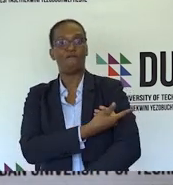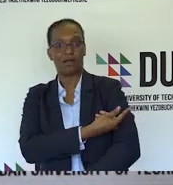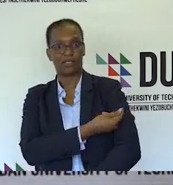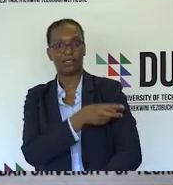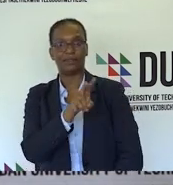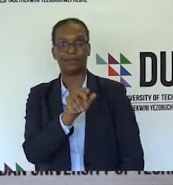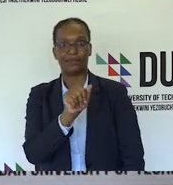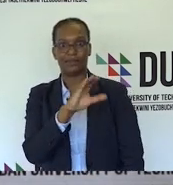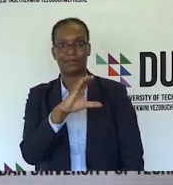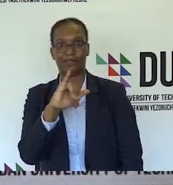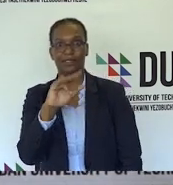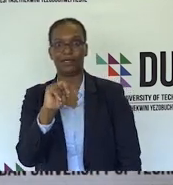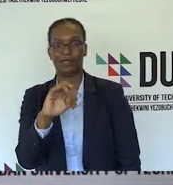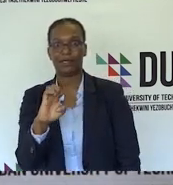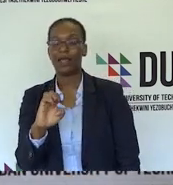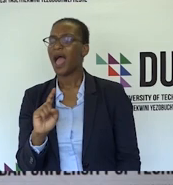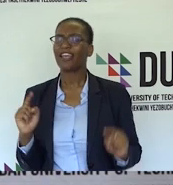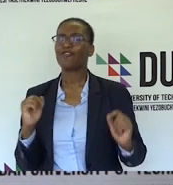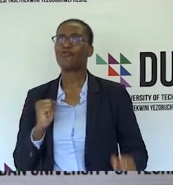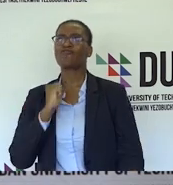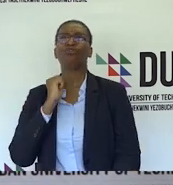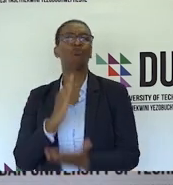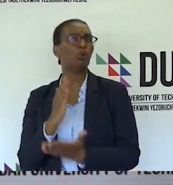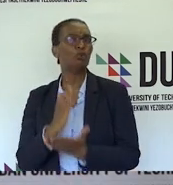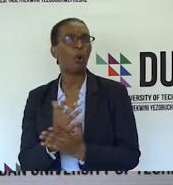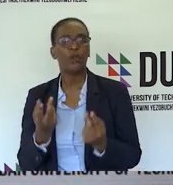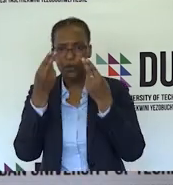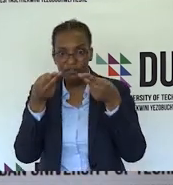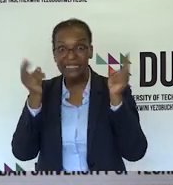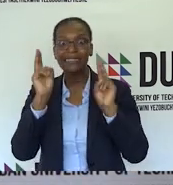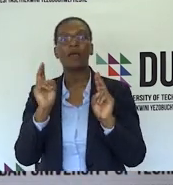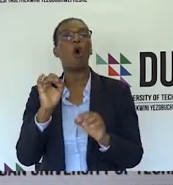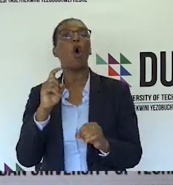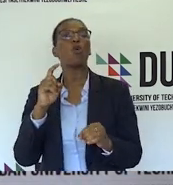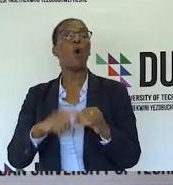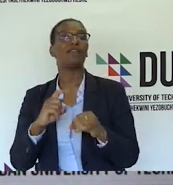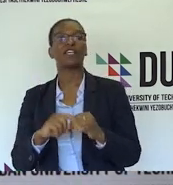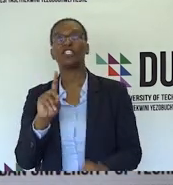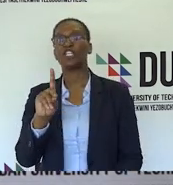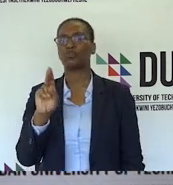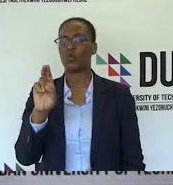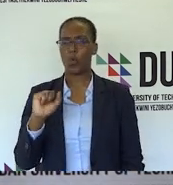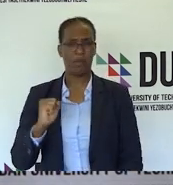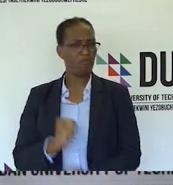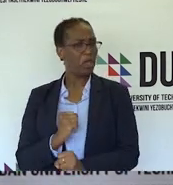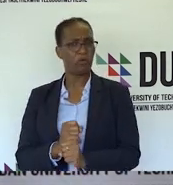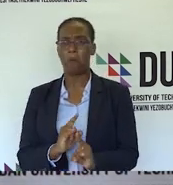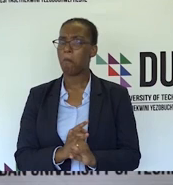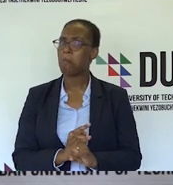I cannot guarantee that university education, and in particular a DUT qualification, will make you successful one day.